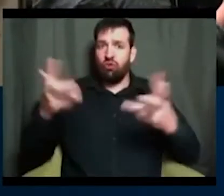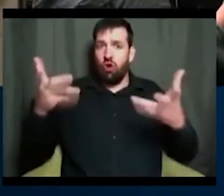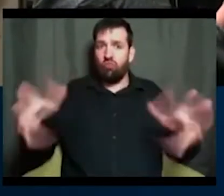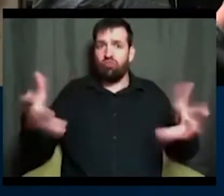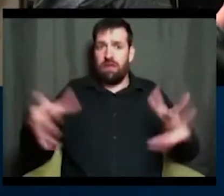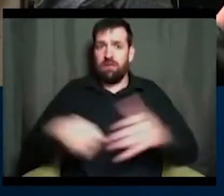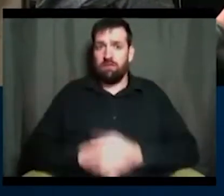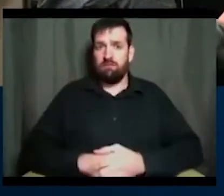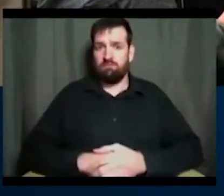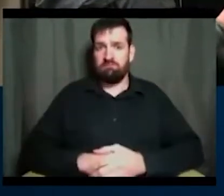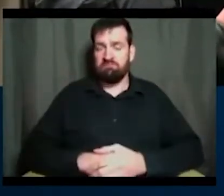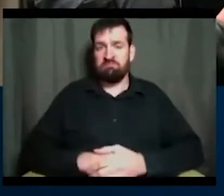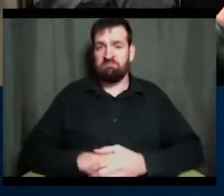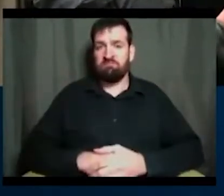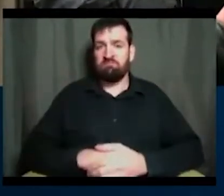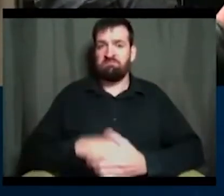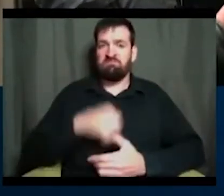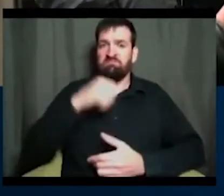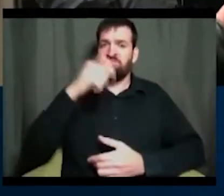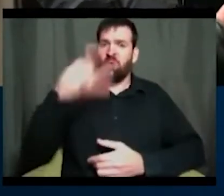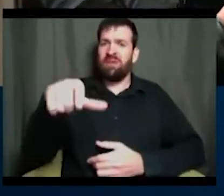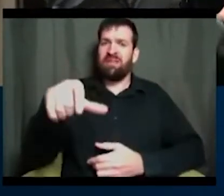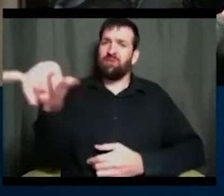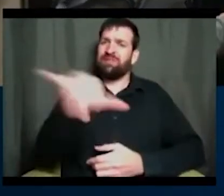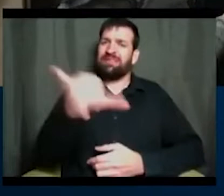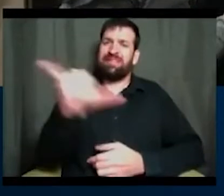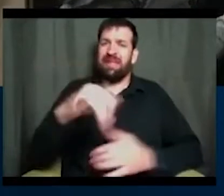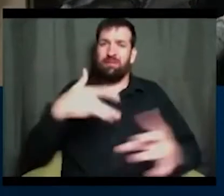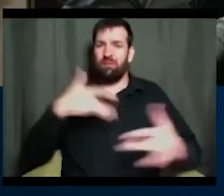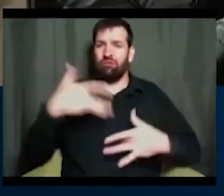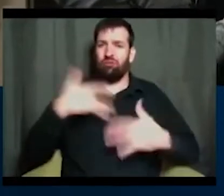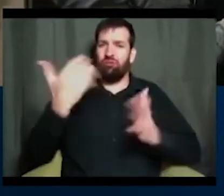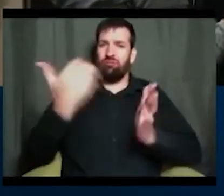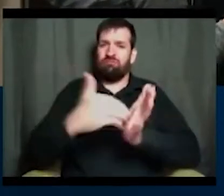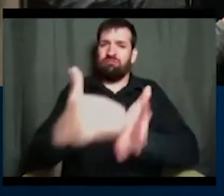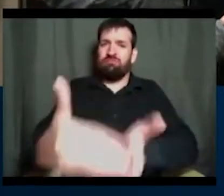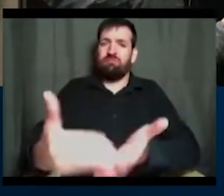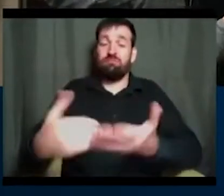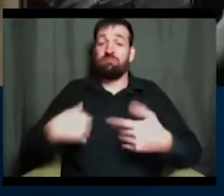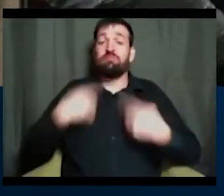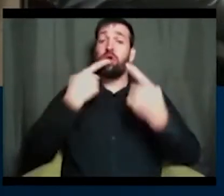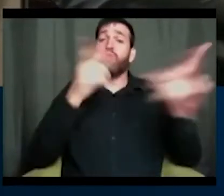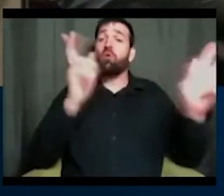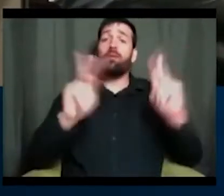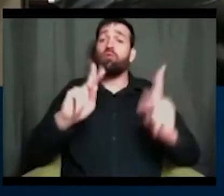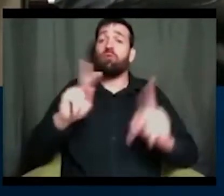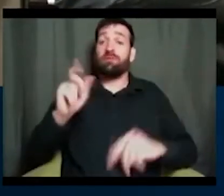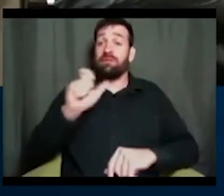be having the same concern. And what I've told folks is if you're not vaccinating your child,